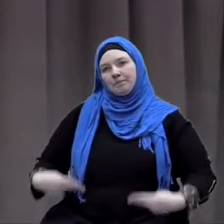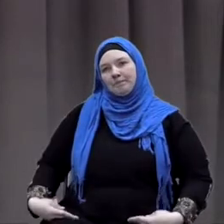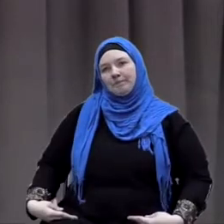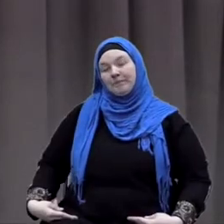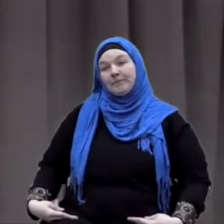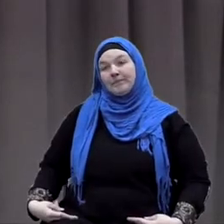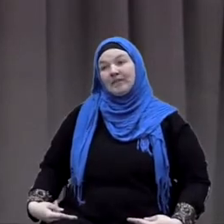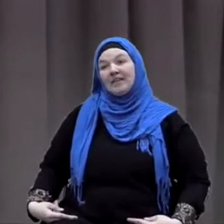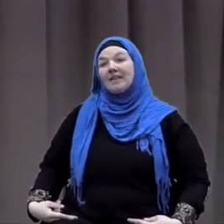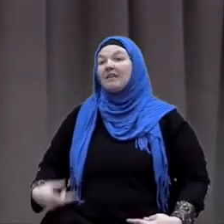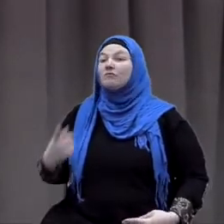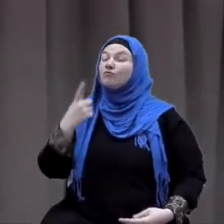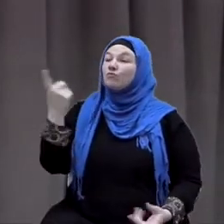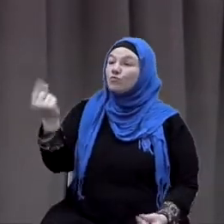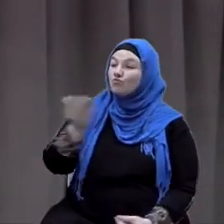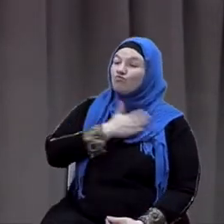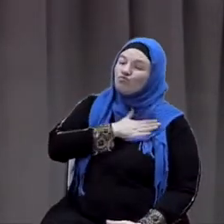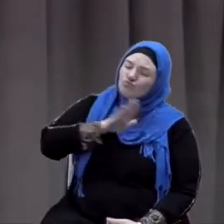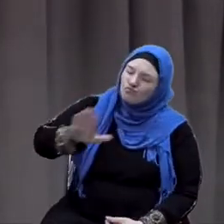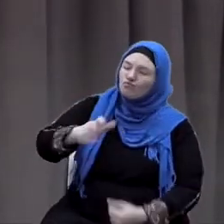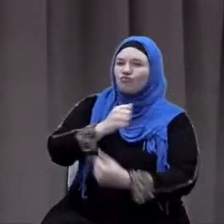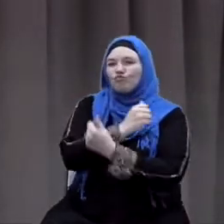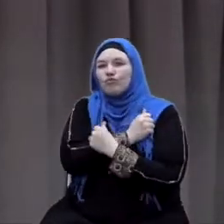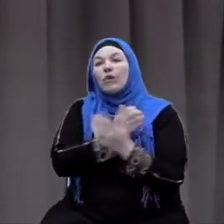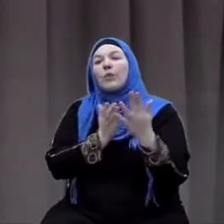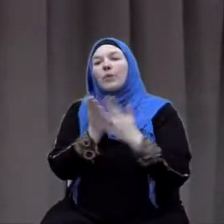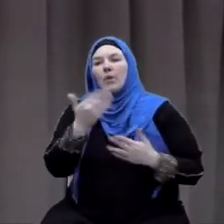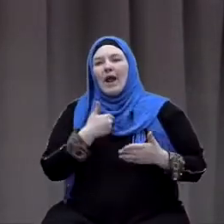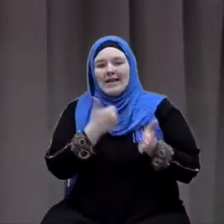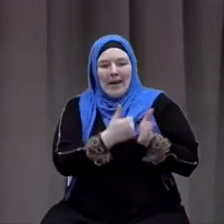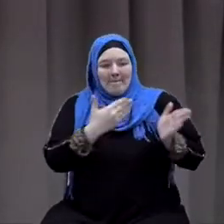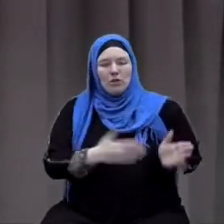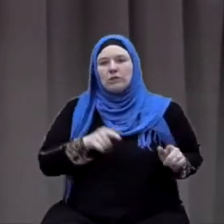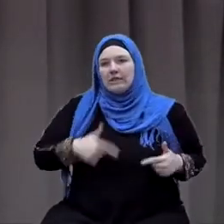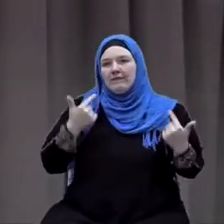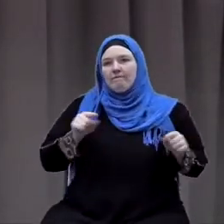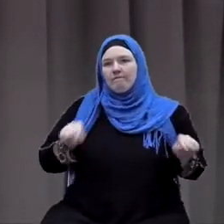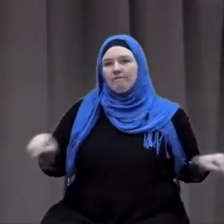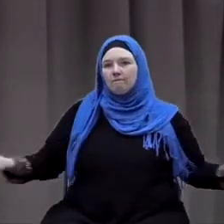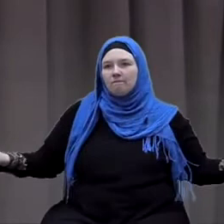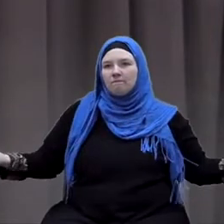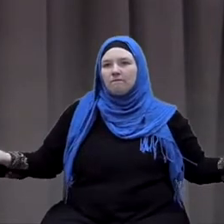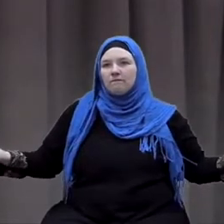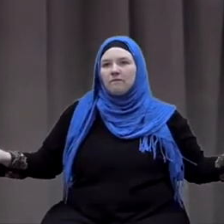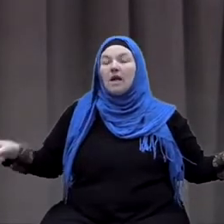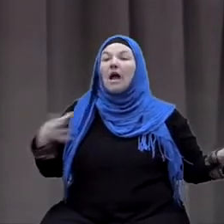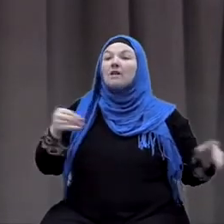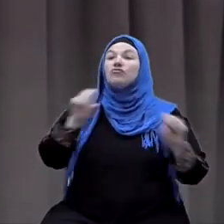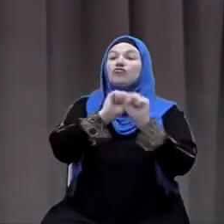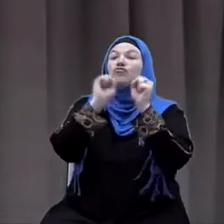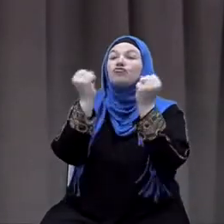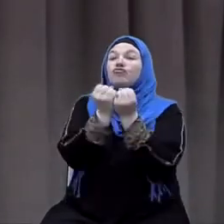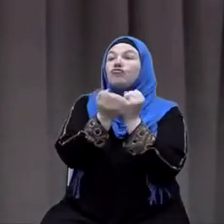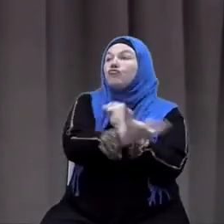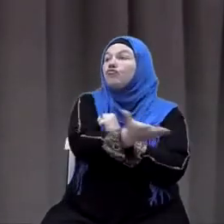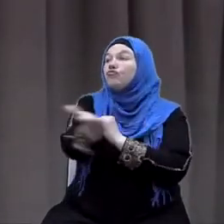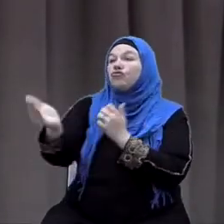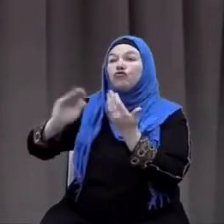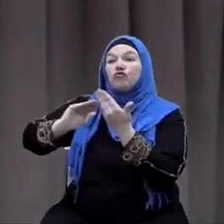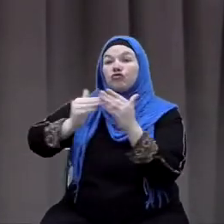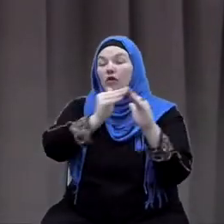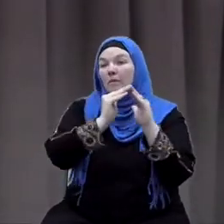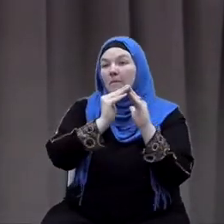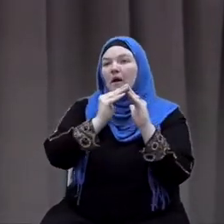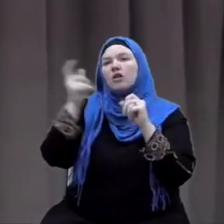we reach with love and compassion to our neighbors and to the rest of society, they will always turn